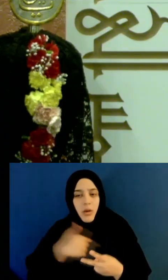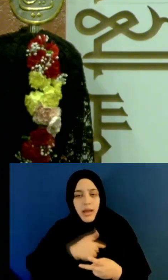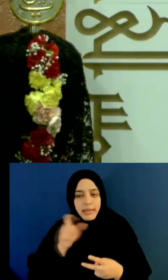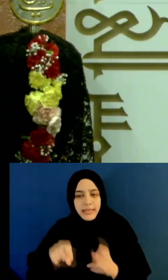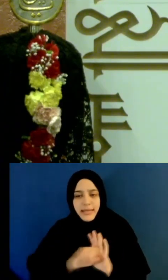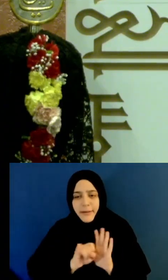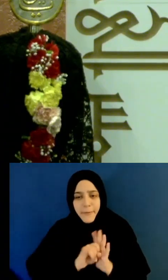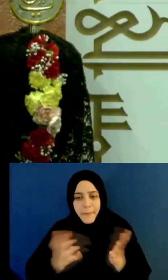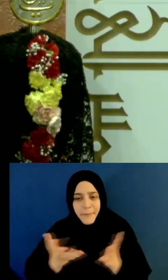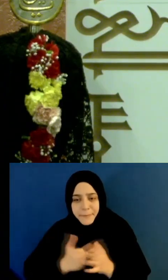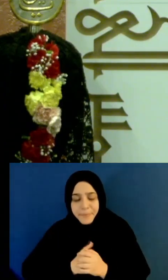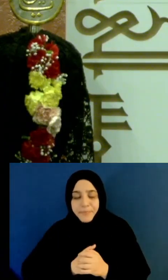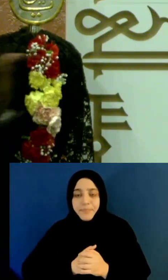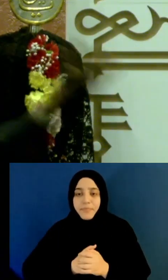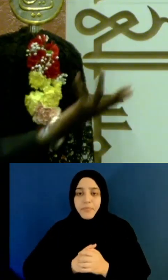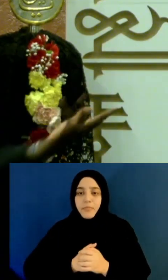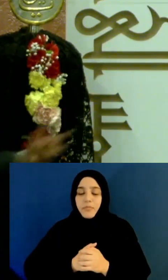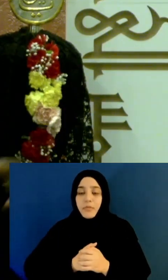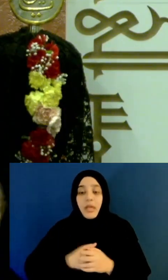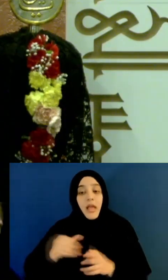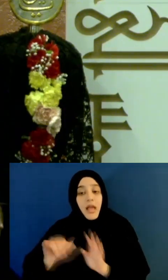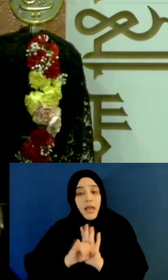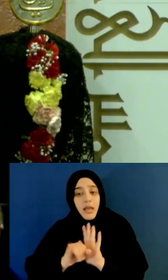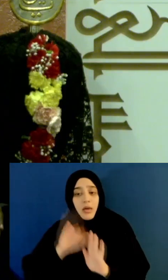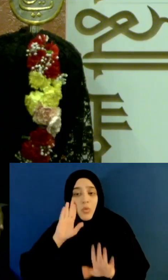Identity gives us social recognition.